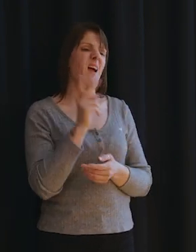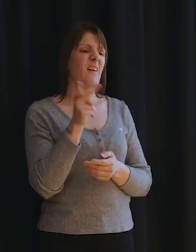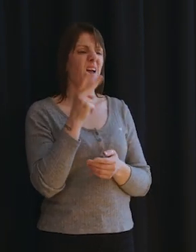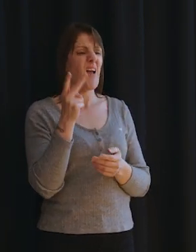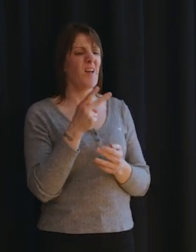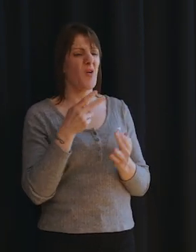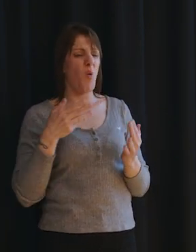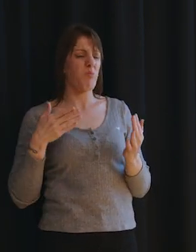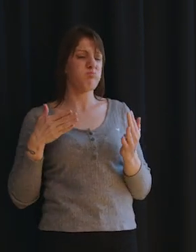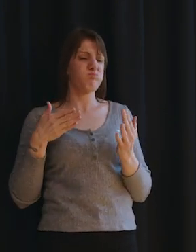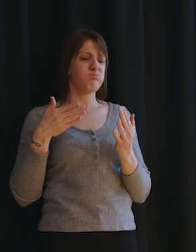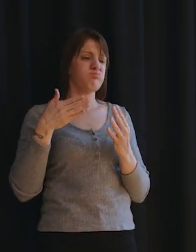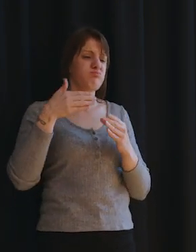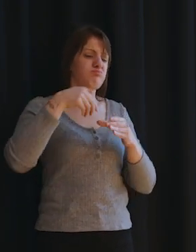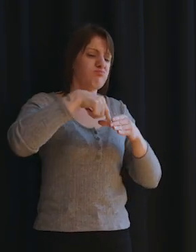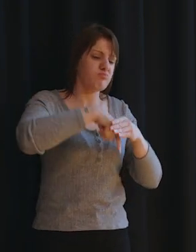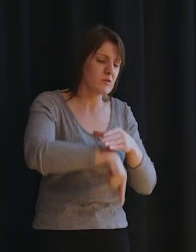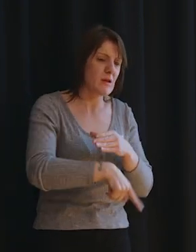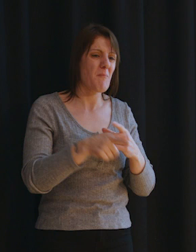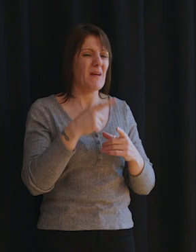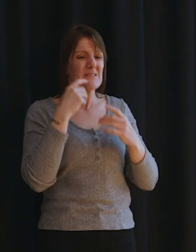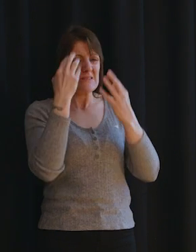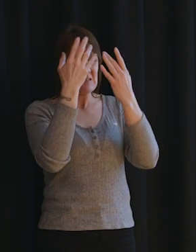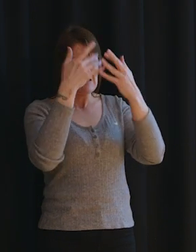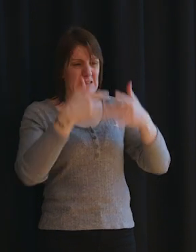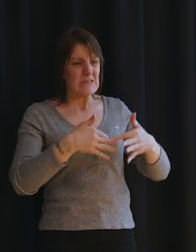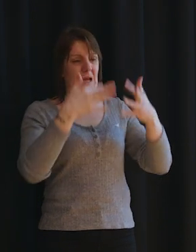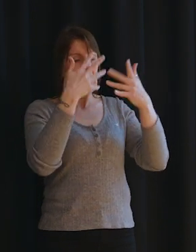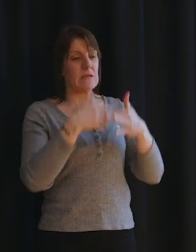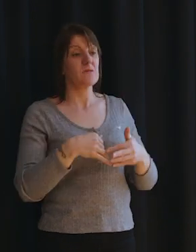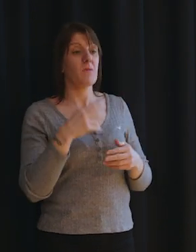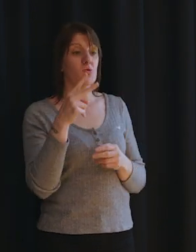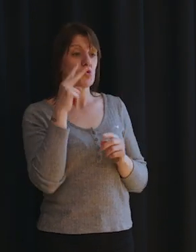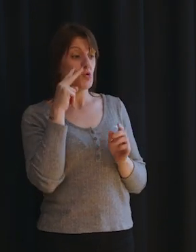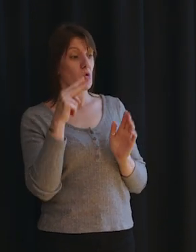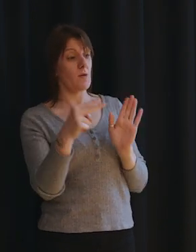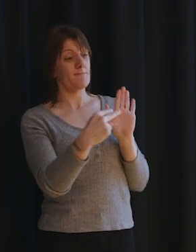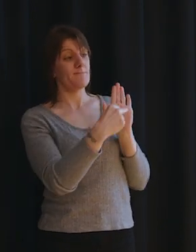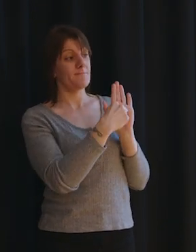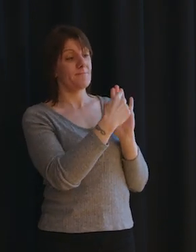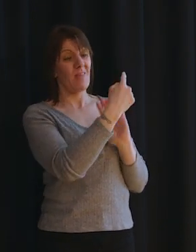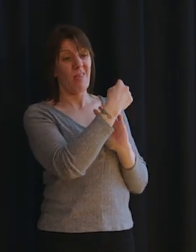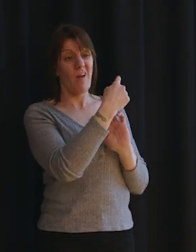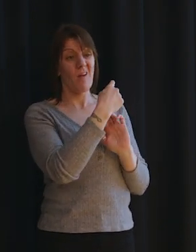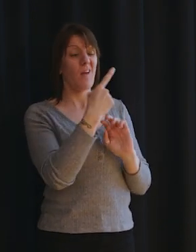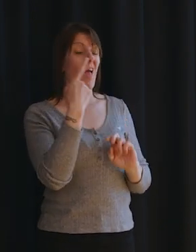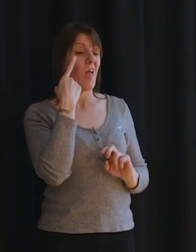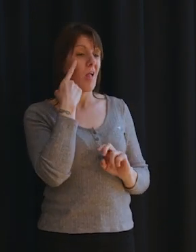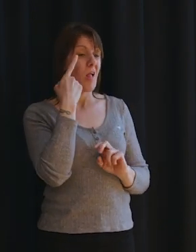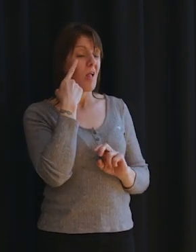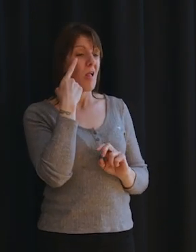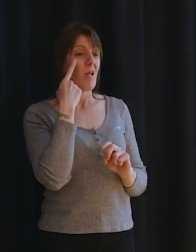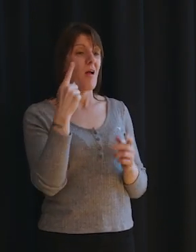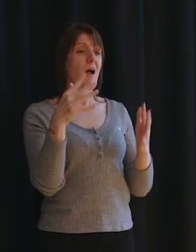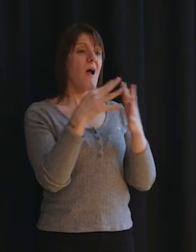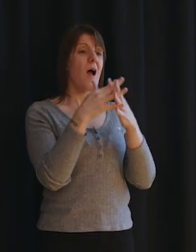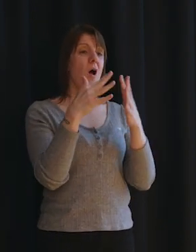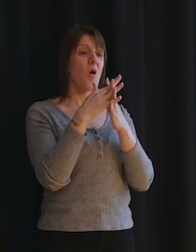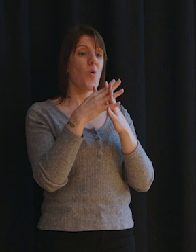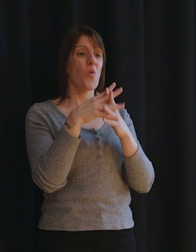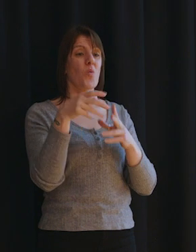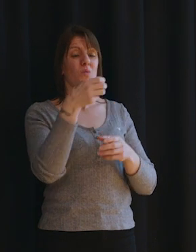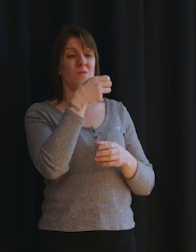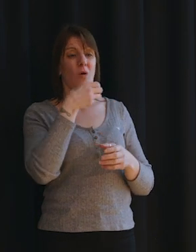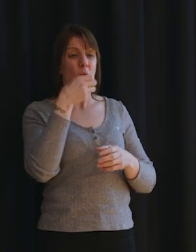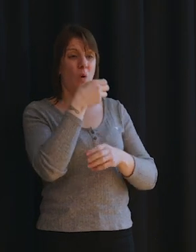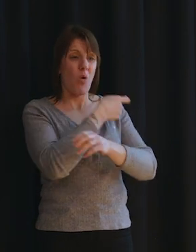loads of details, but just by looking at this, it makes us think about how substance misuse can impact kind of all our lives as well. It's